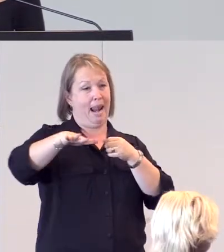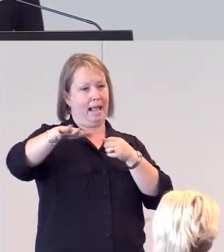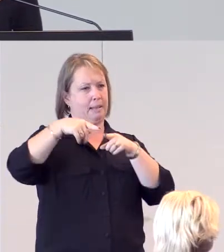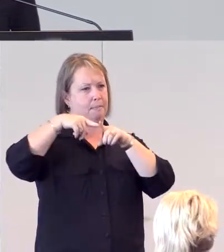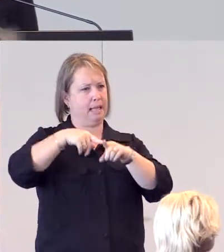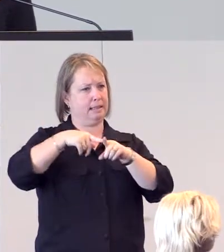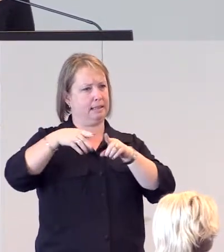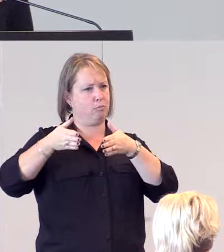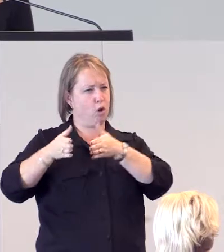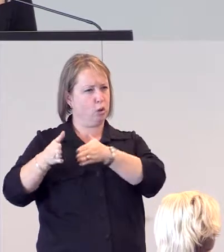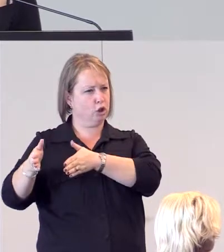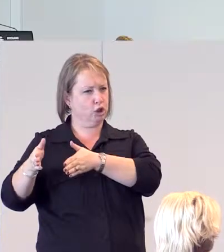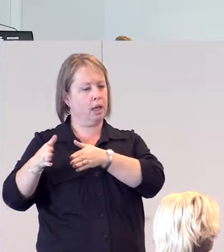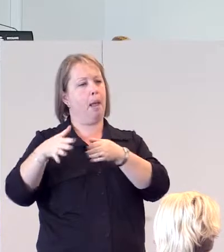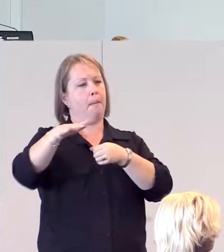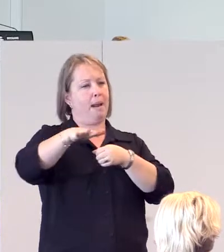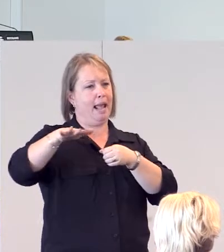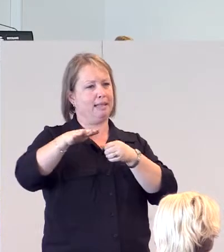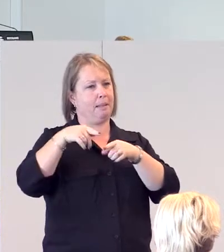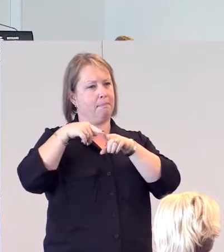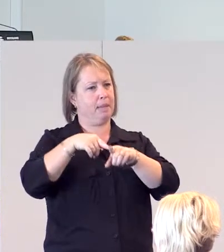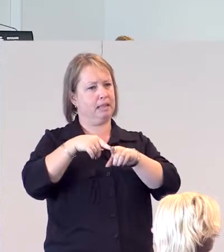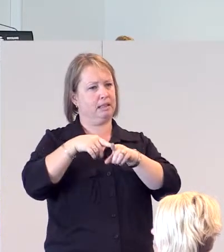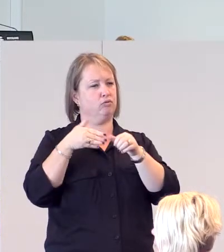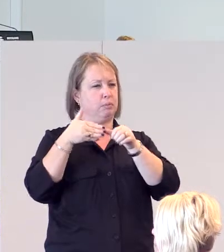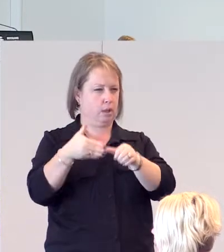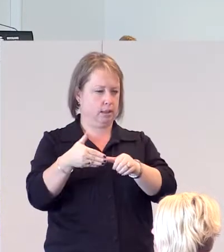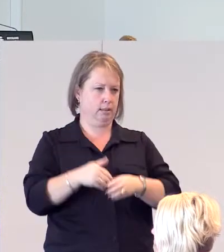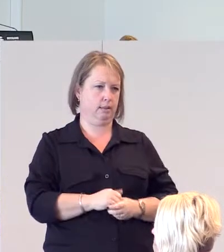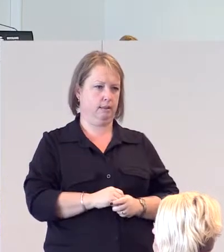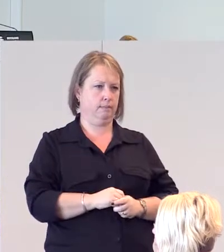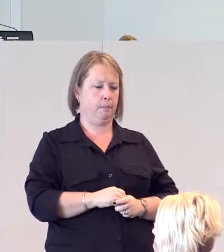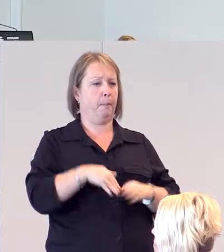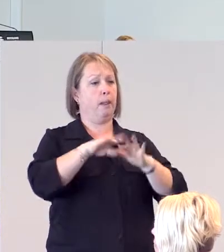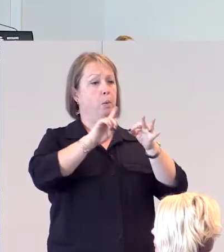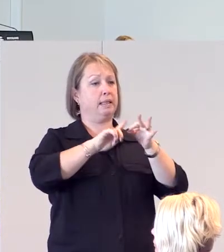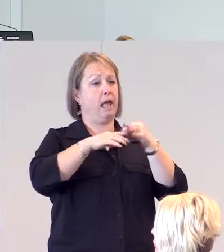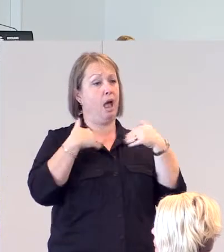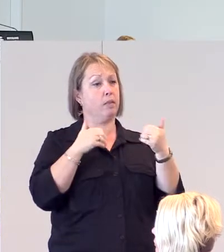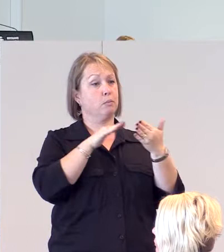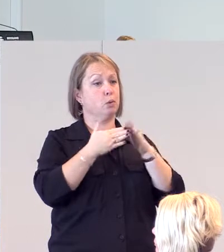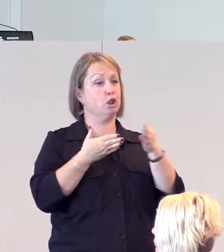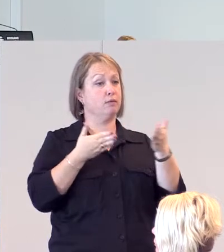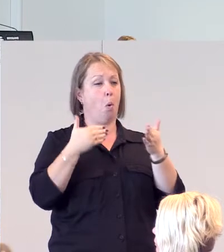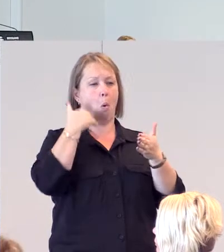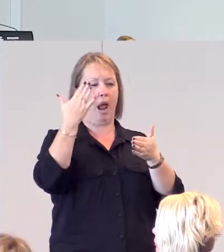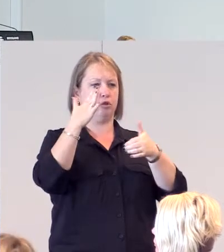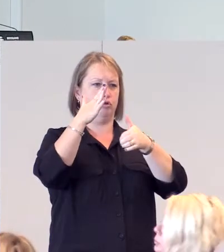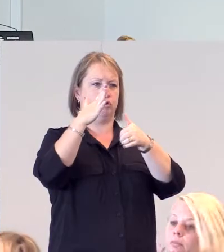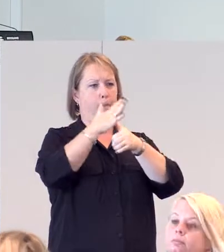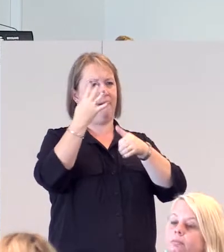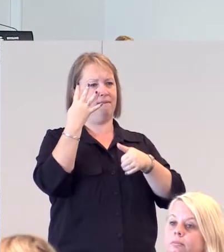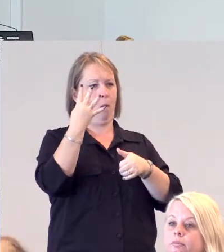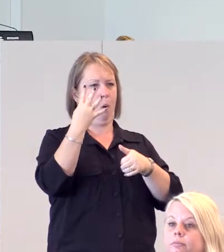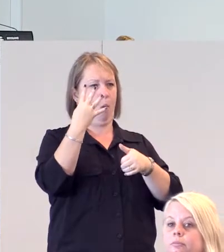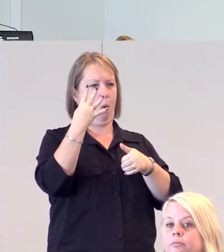and place-based responses. In Queensland, Health and Community Services is always in the top 4 of